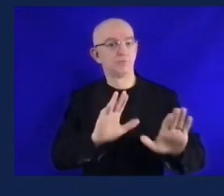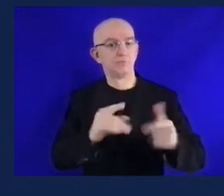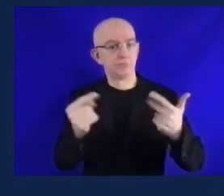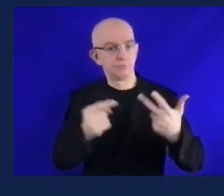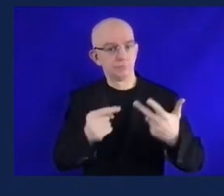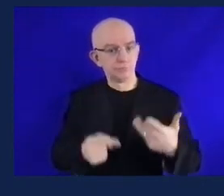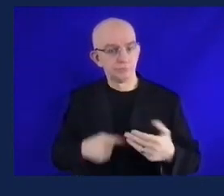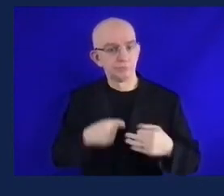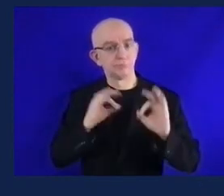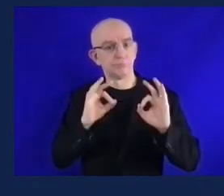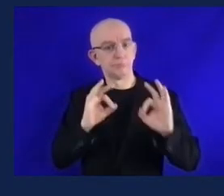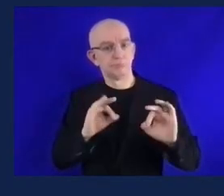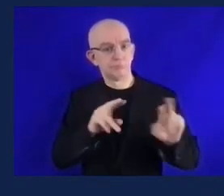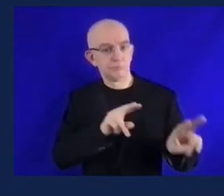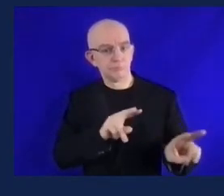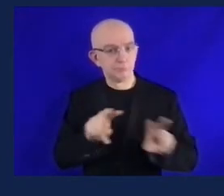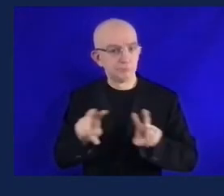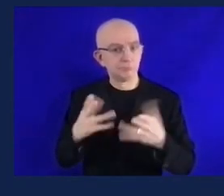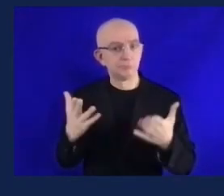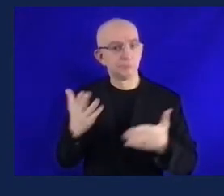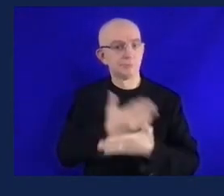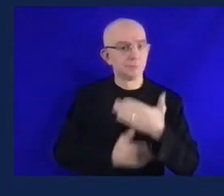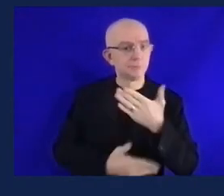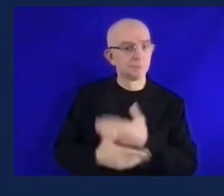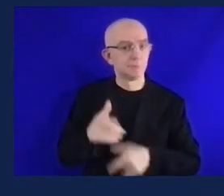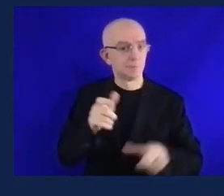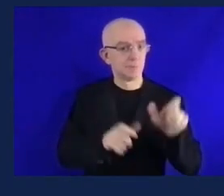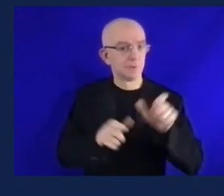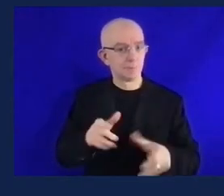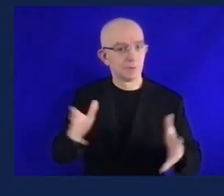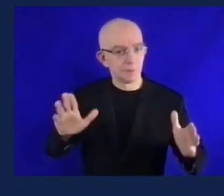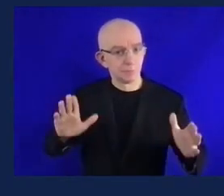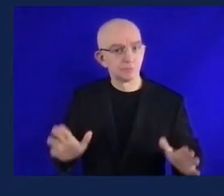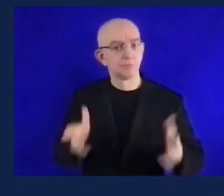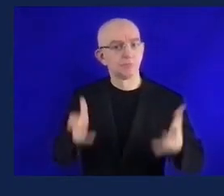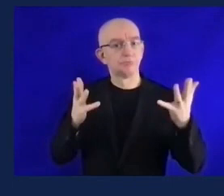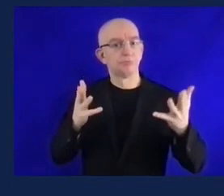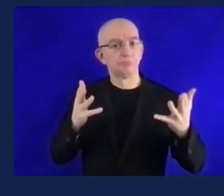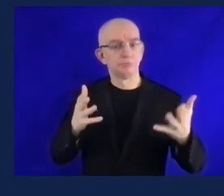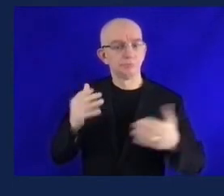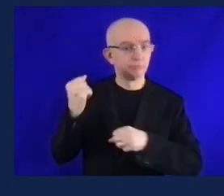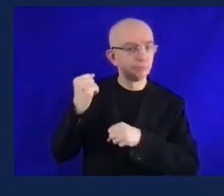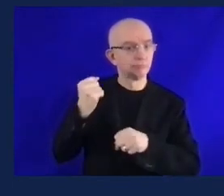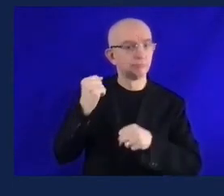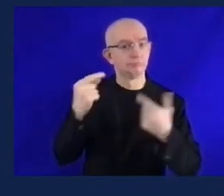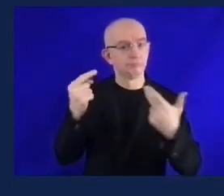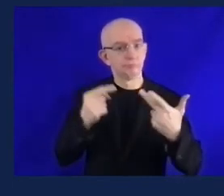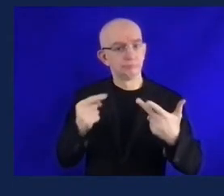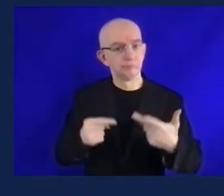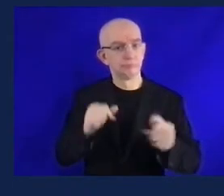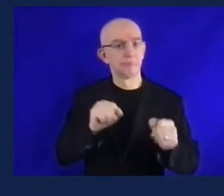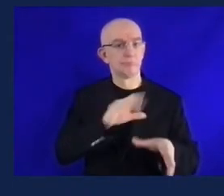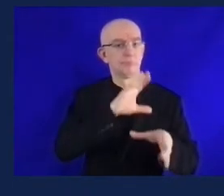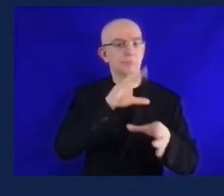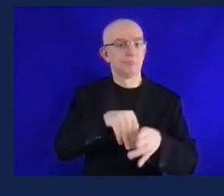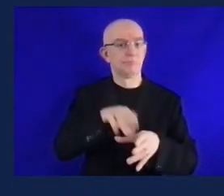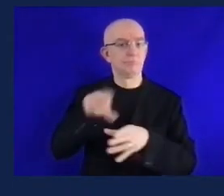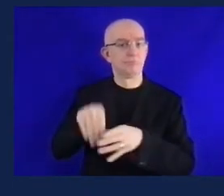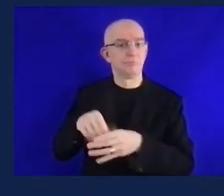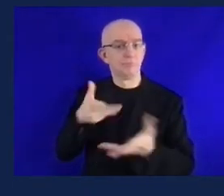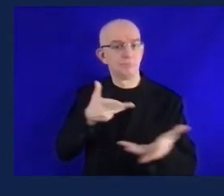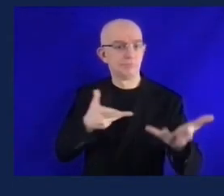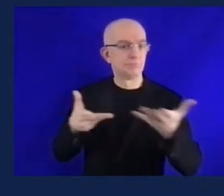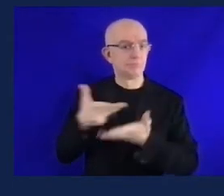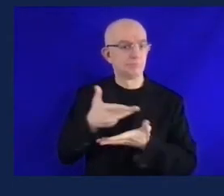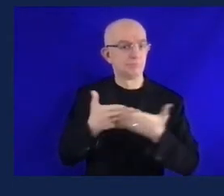very much. Just a reminder that we will have a bit of time for some questions at the end, so put in any questions you might have into